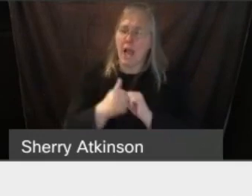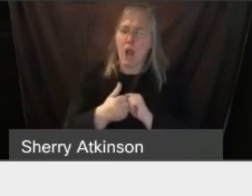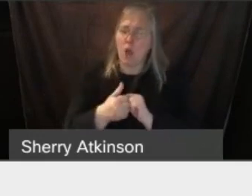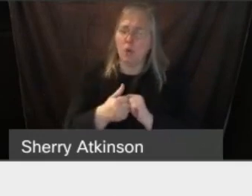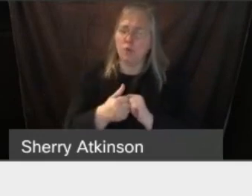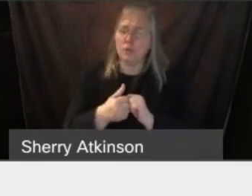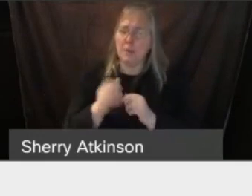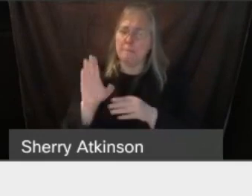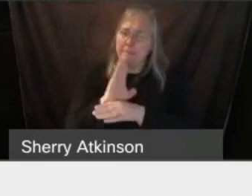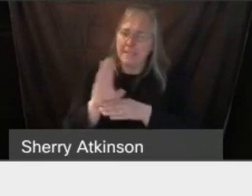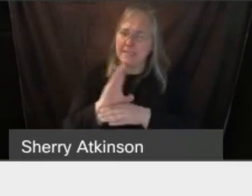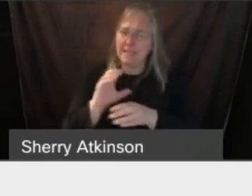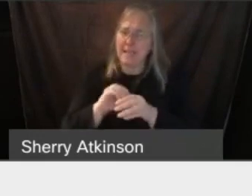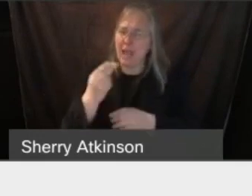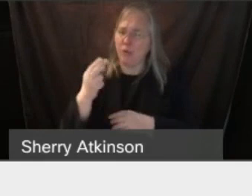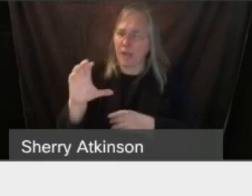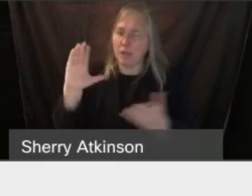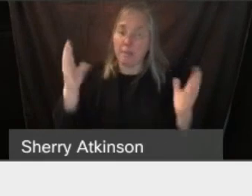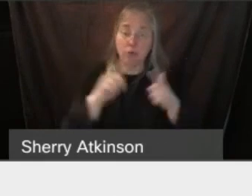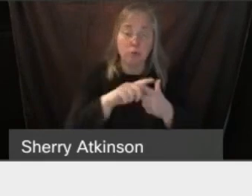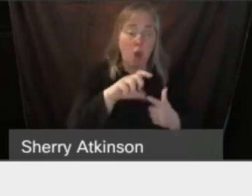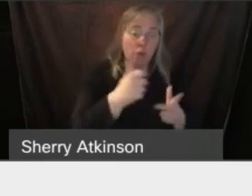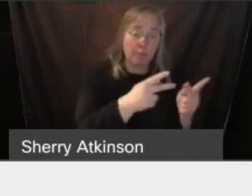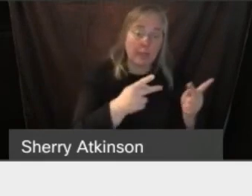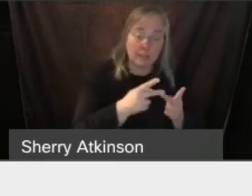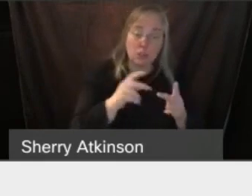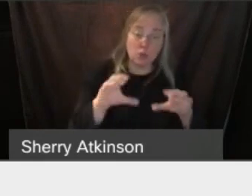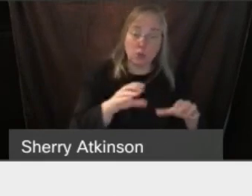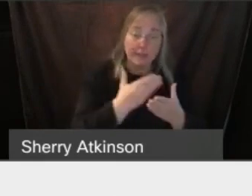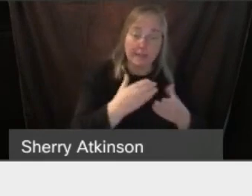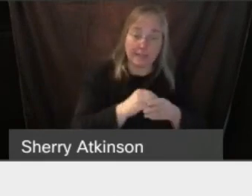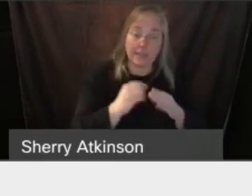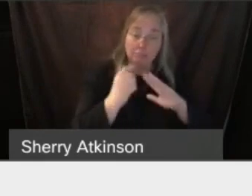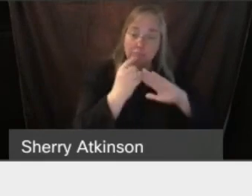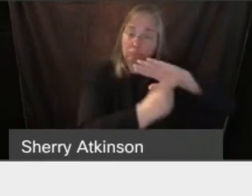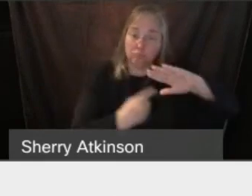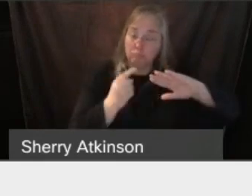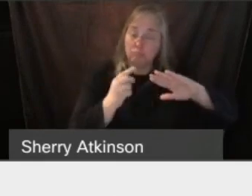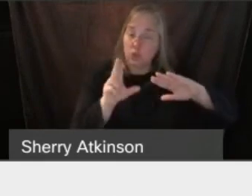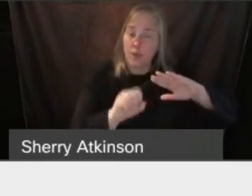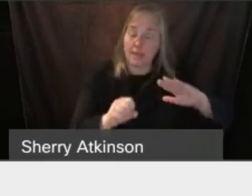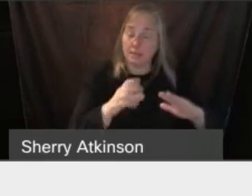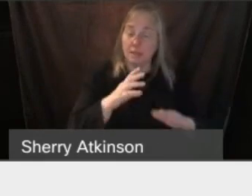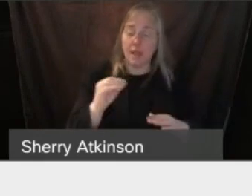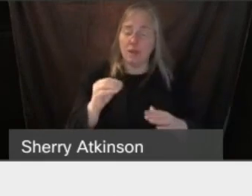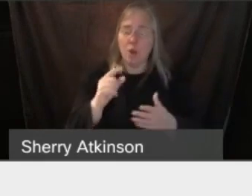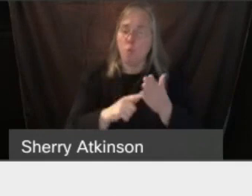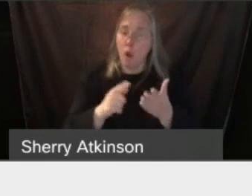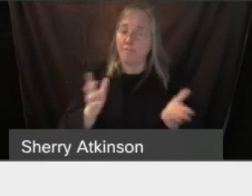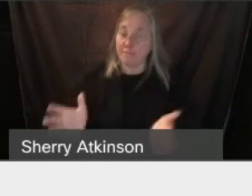is business in Howard County compared to some of the other places you're doing stuff across the country? What facilitates or adds friction